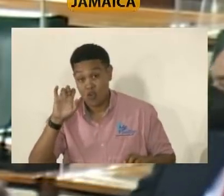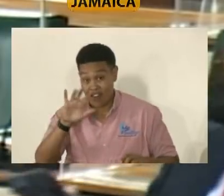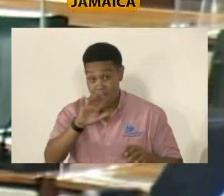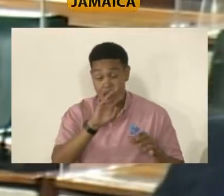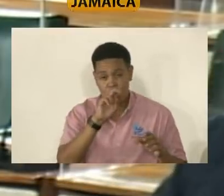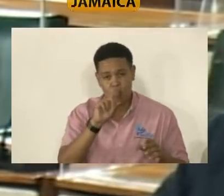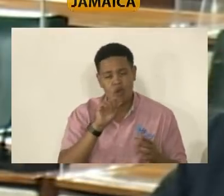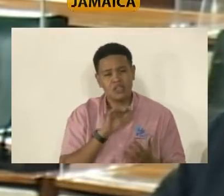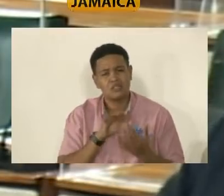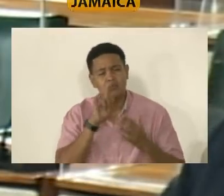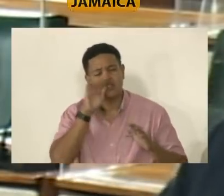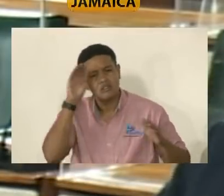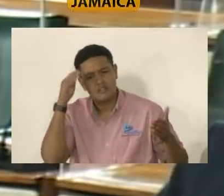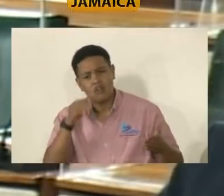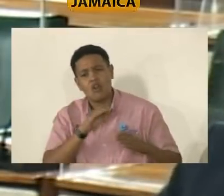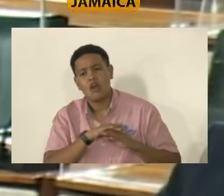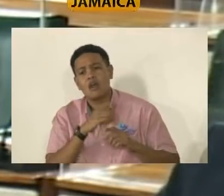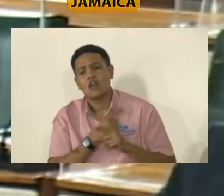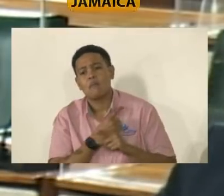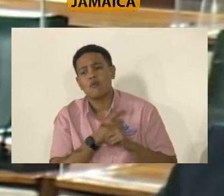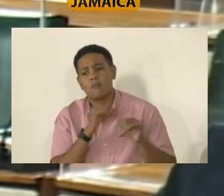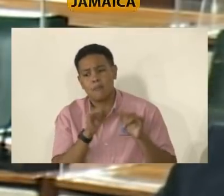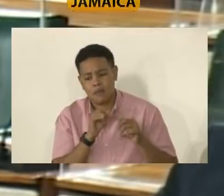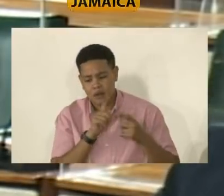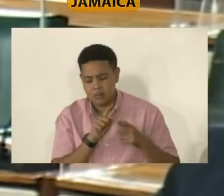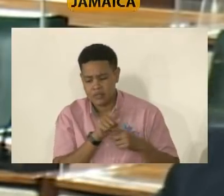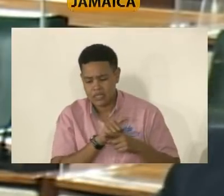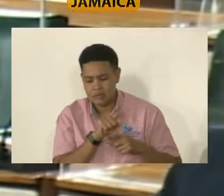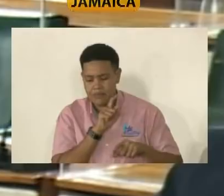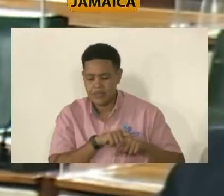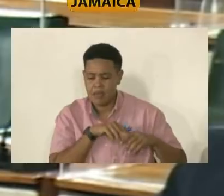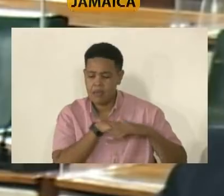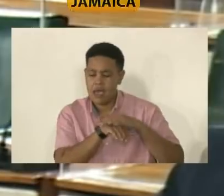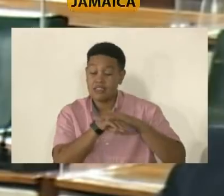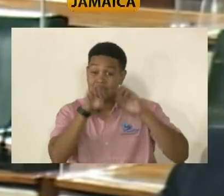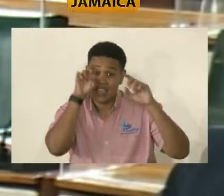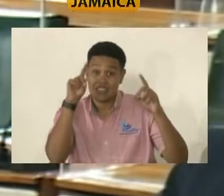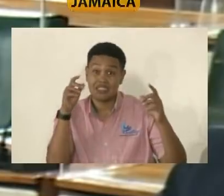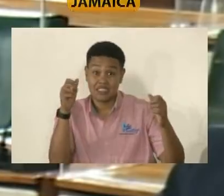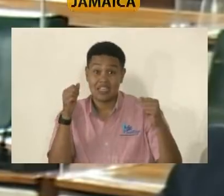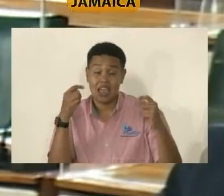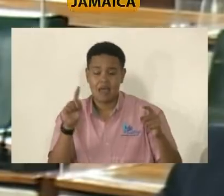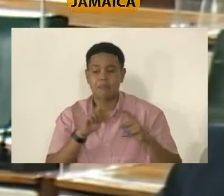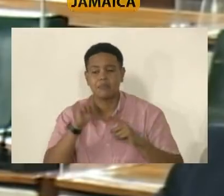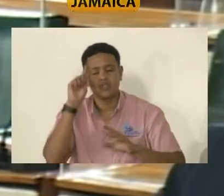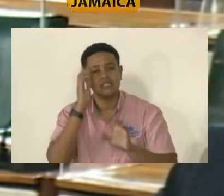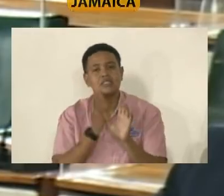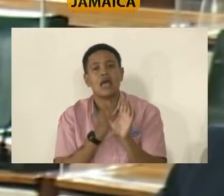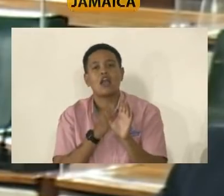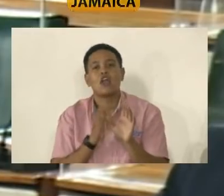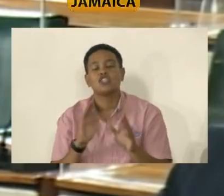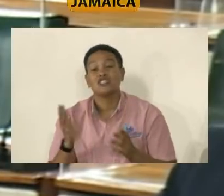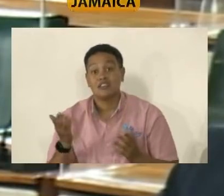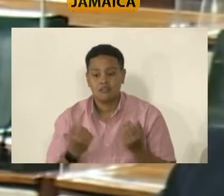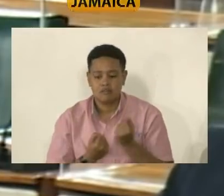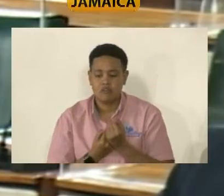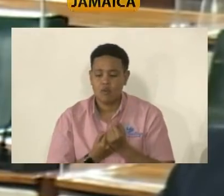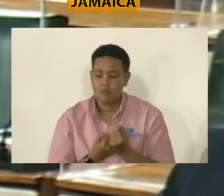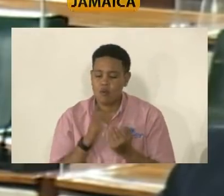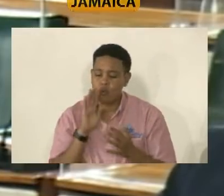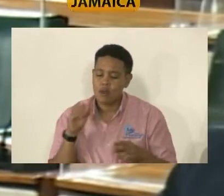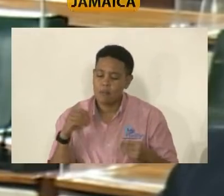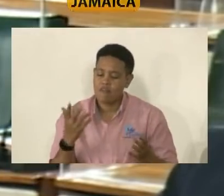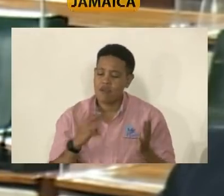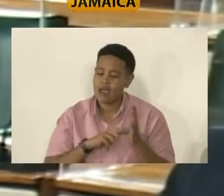in respect to appropriate measures of discipline and timely access to education and psychological interventions, will provide